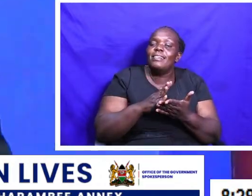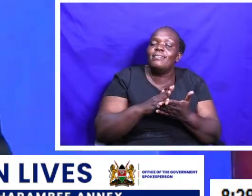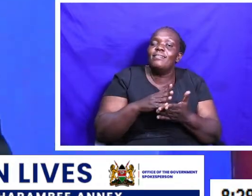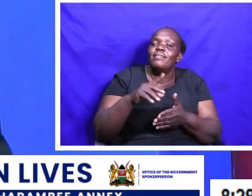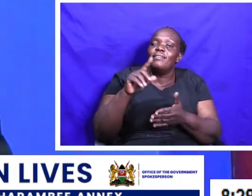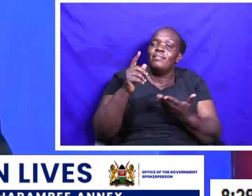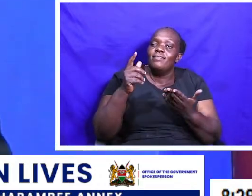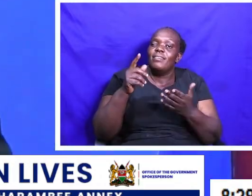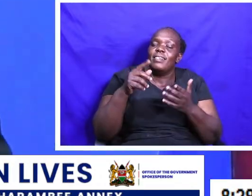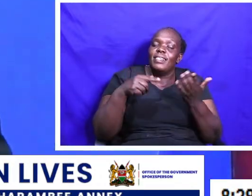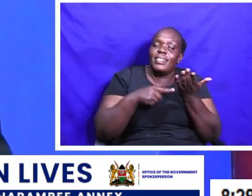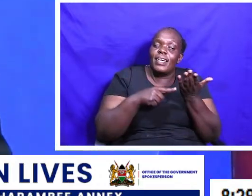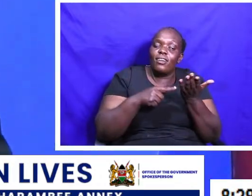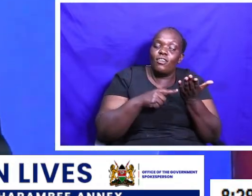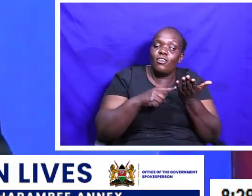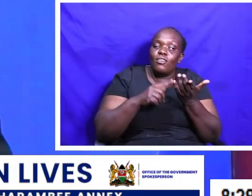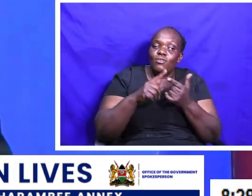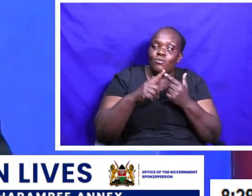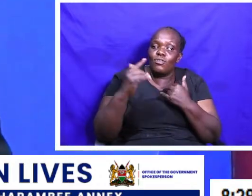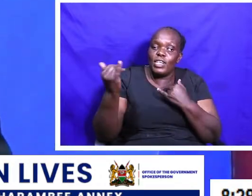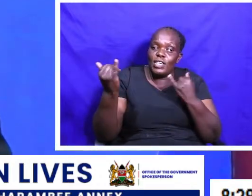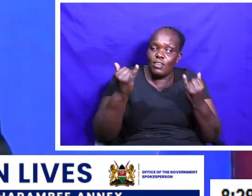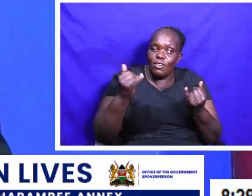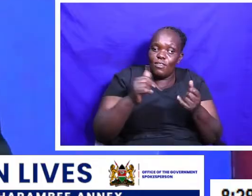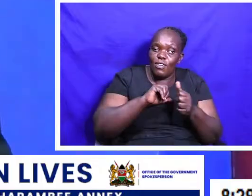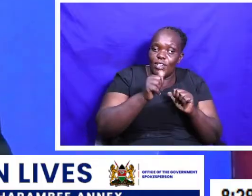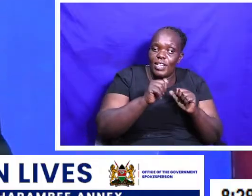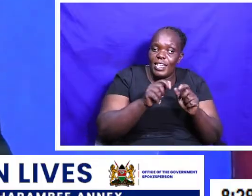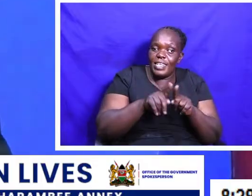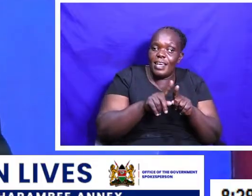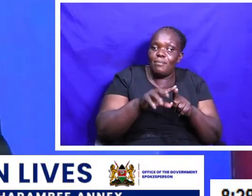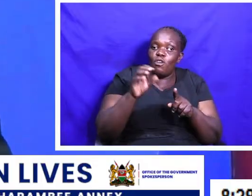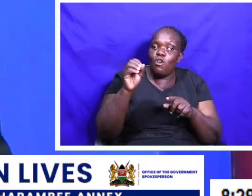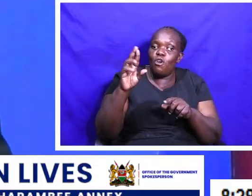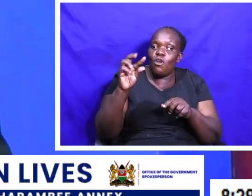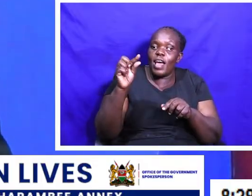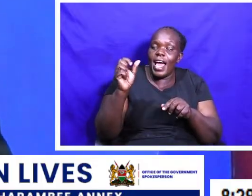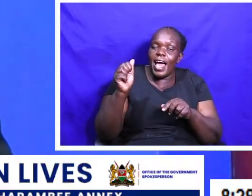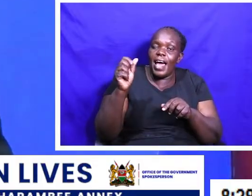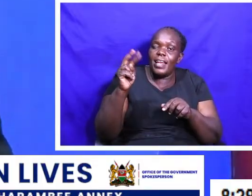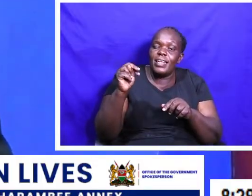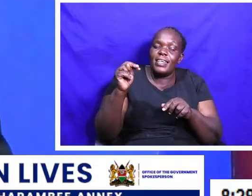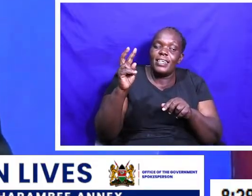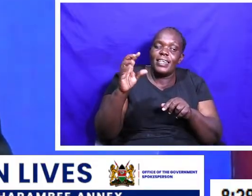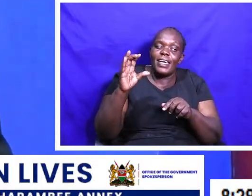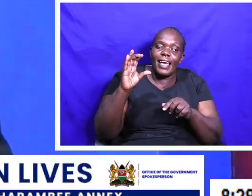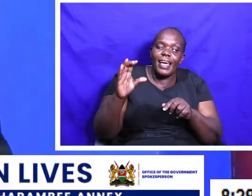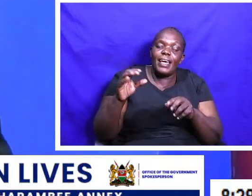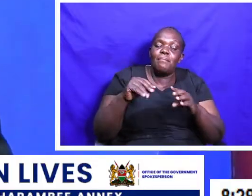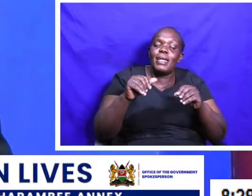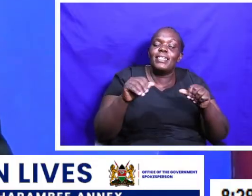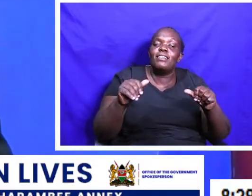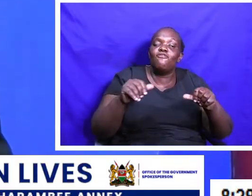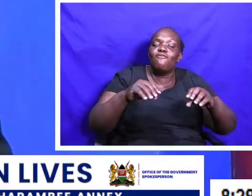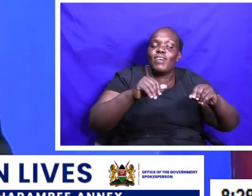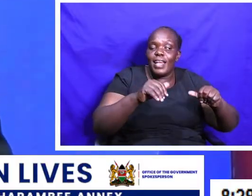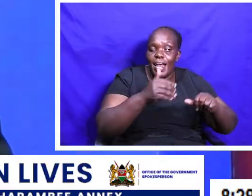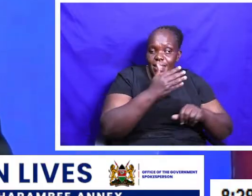The person who had come with the technology for processing the organic material into